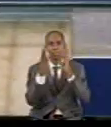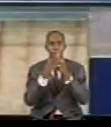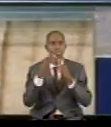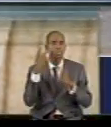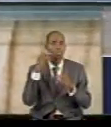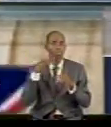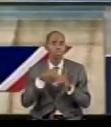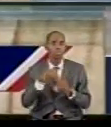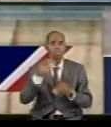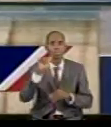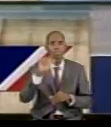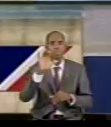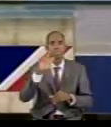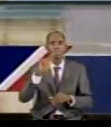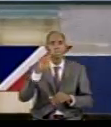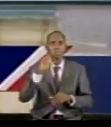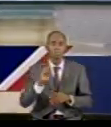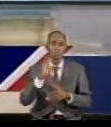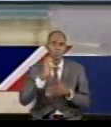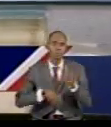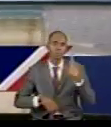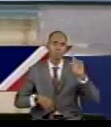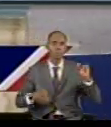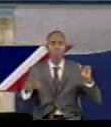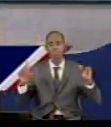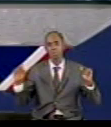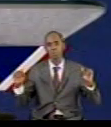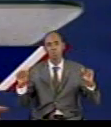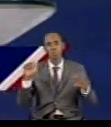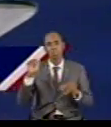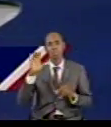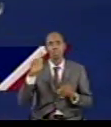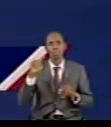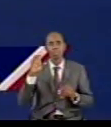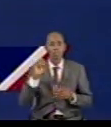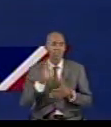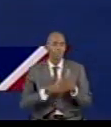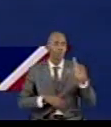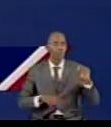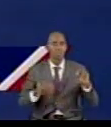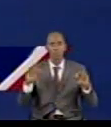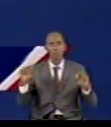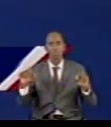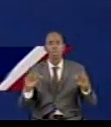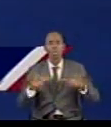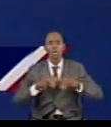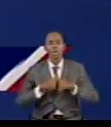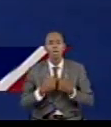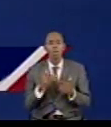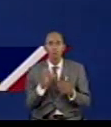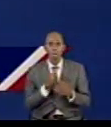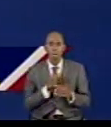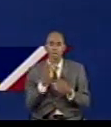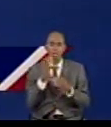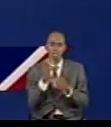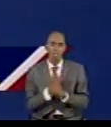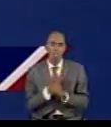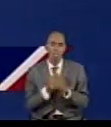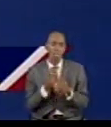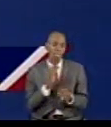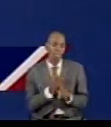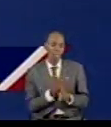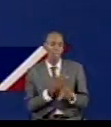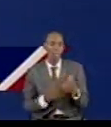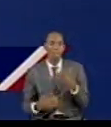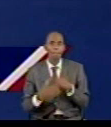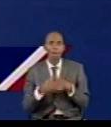20, reading from verse 20. In Acts chapter 20, verse 20, how I kept back nothing